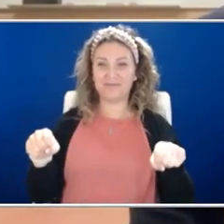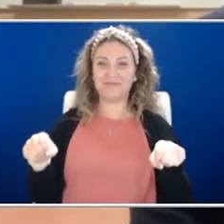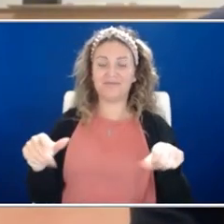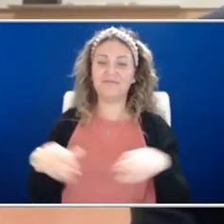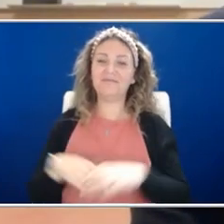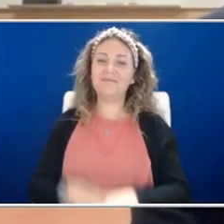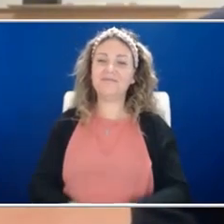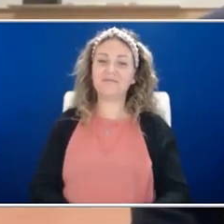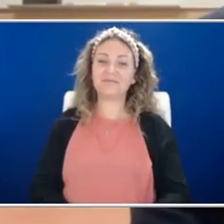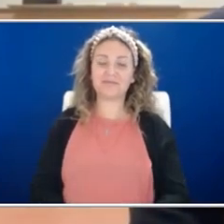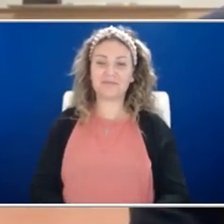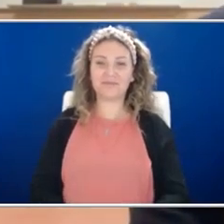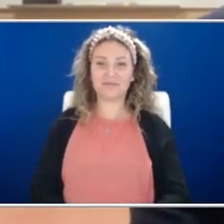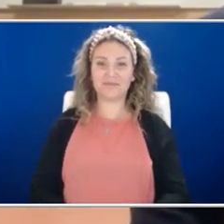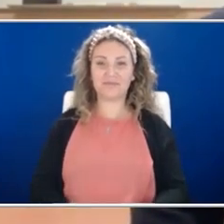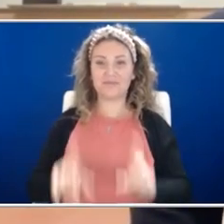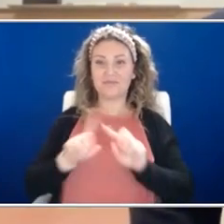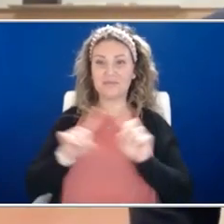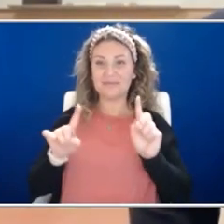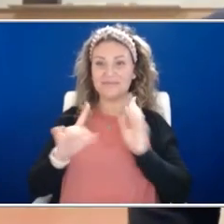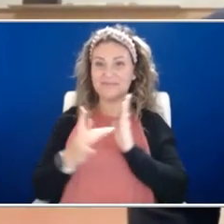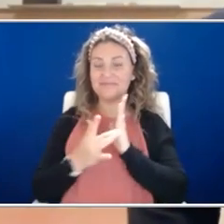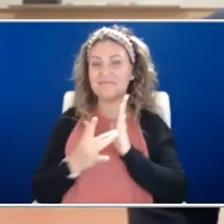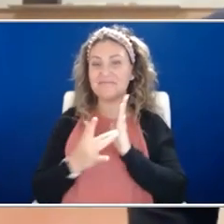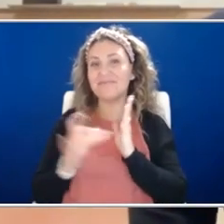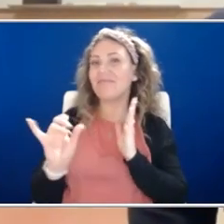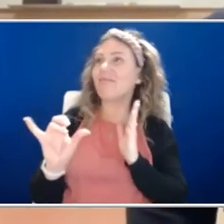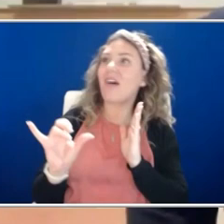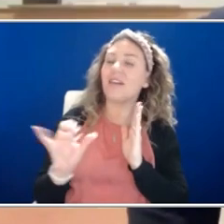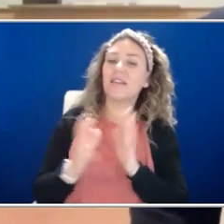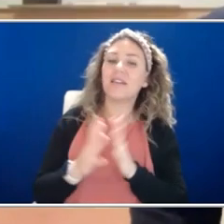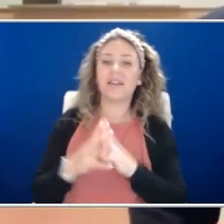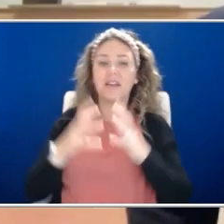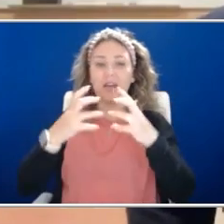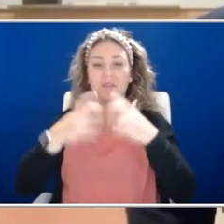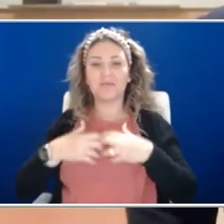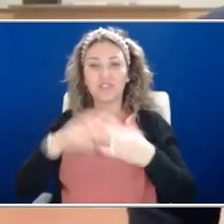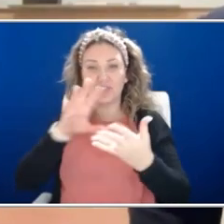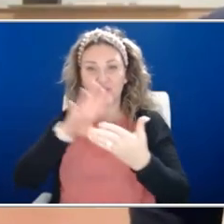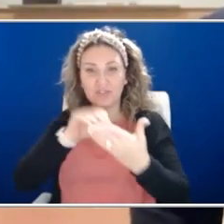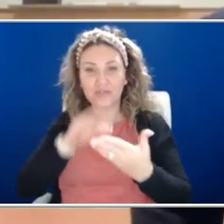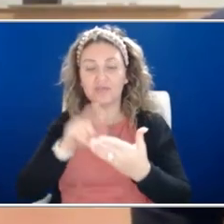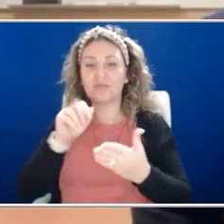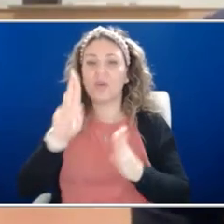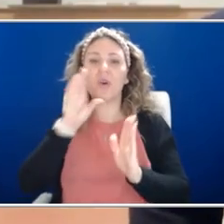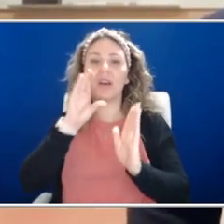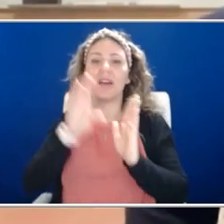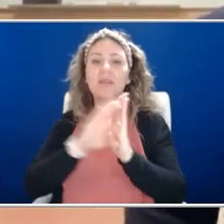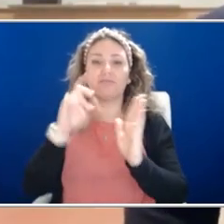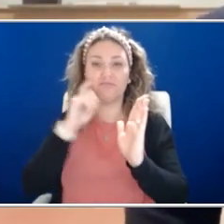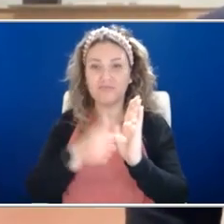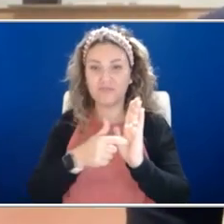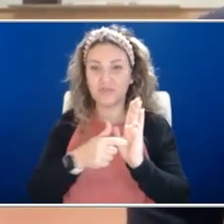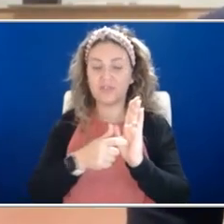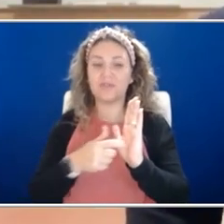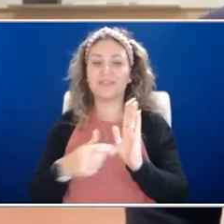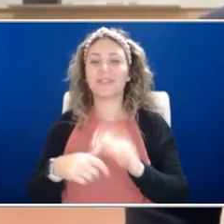There's different techniques like, you know, machine learning or image recognition. So that's the other one that